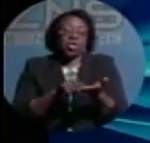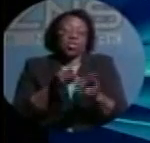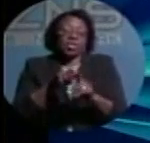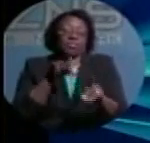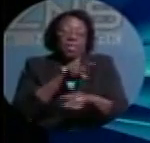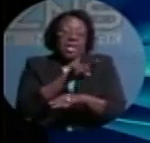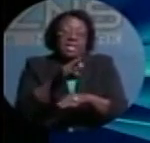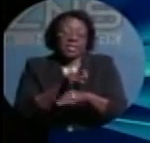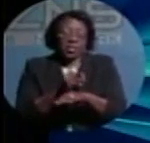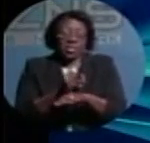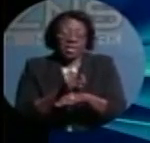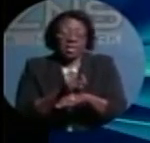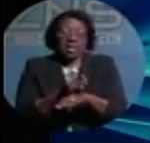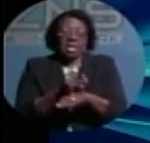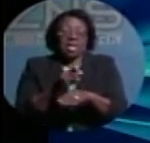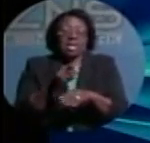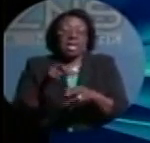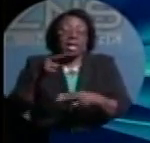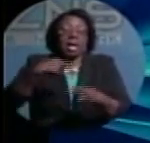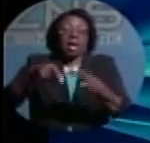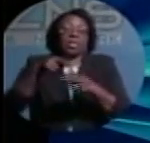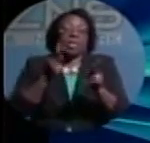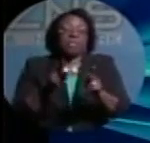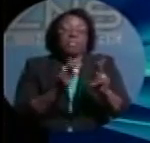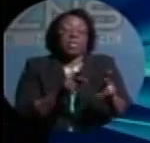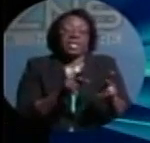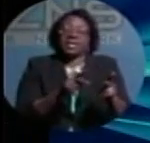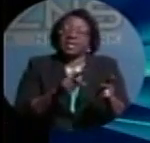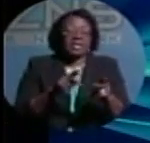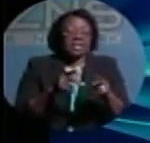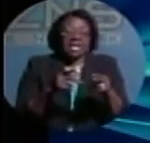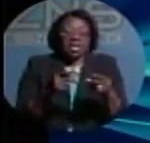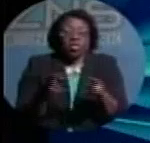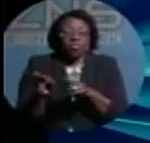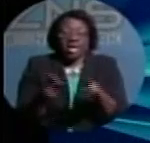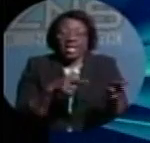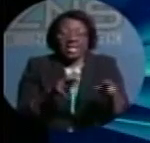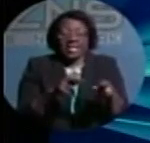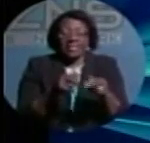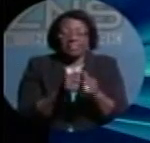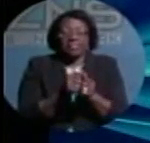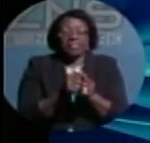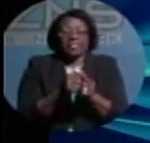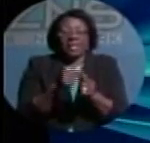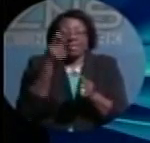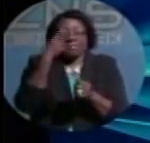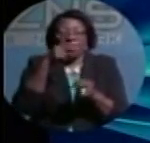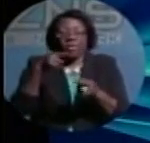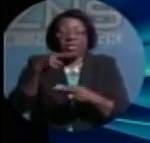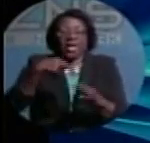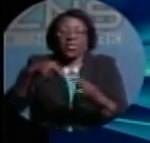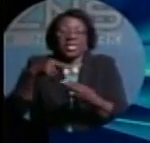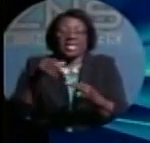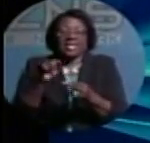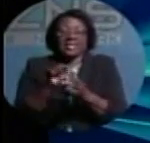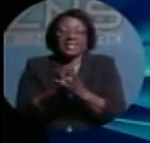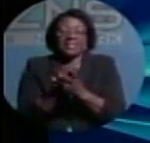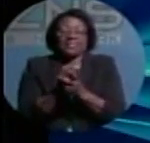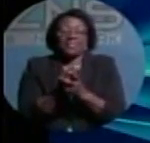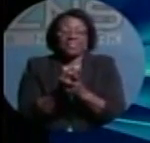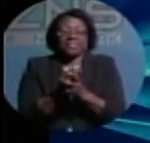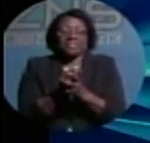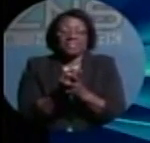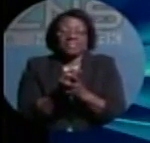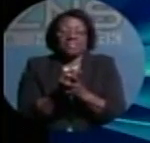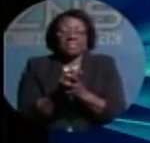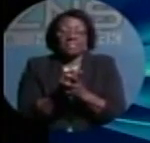Building. Like I mentioned, hurricane preparations well in place. The island of Exuma, they are bracing themselves for whatever may come from Tropical Storm Sandy.